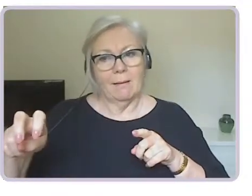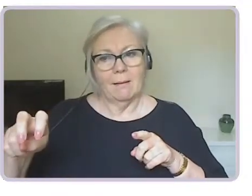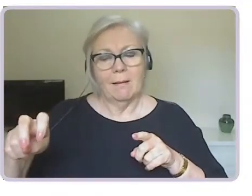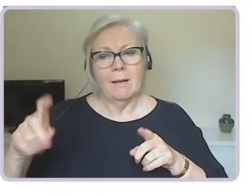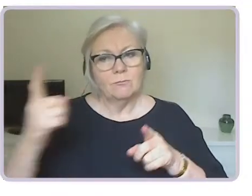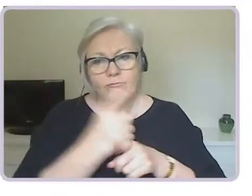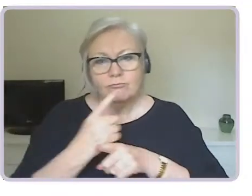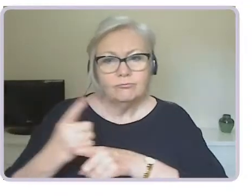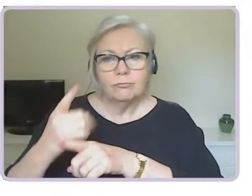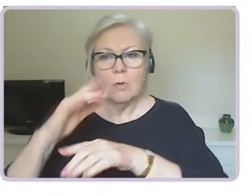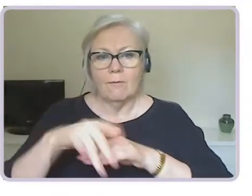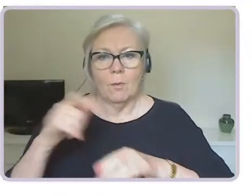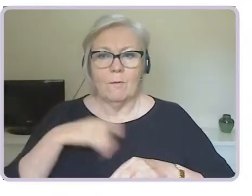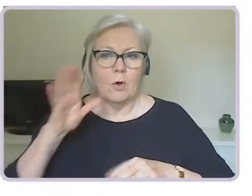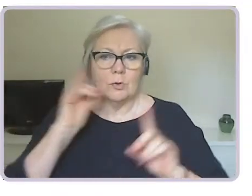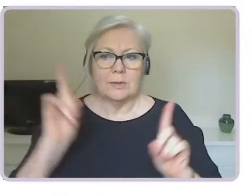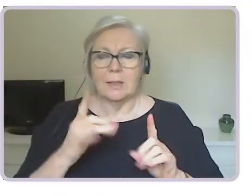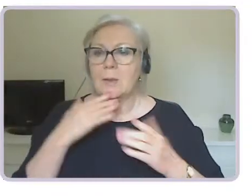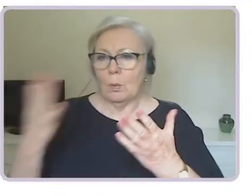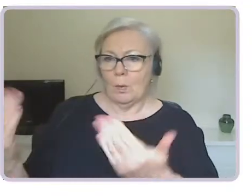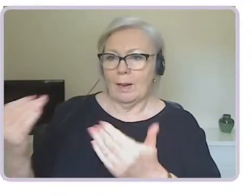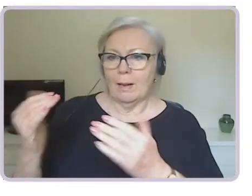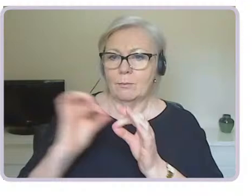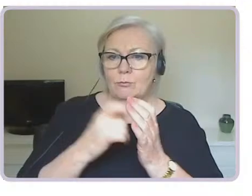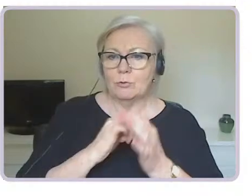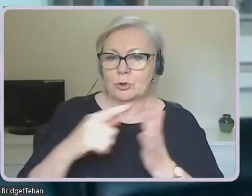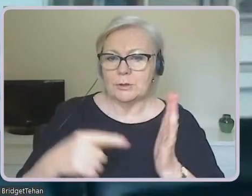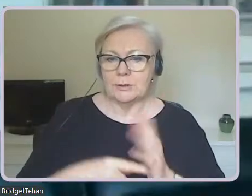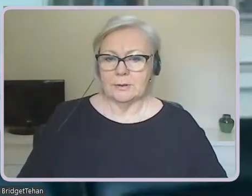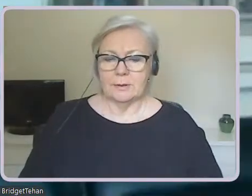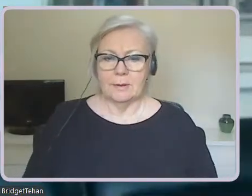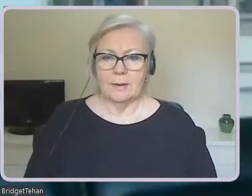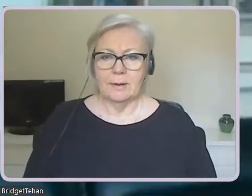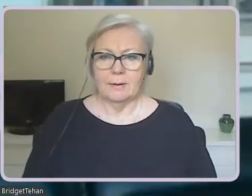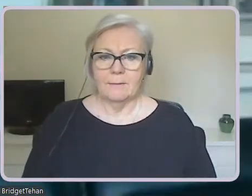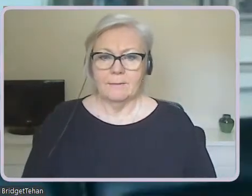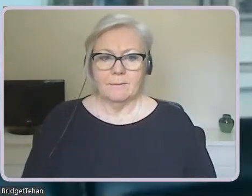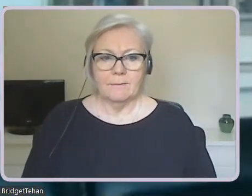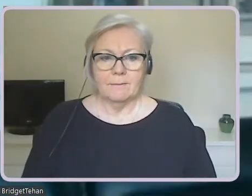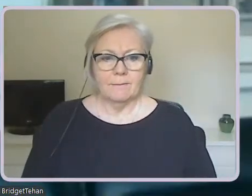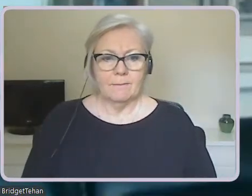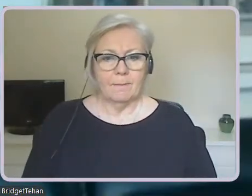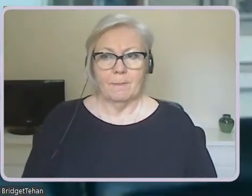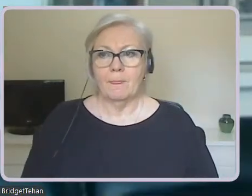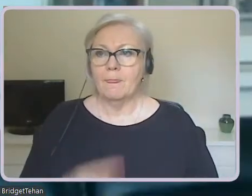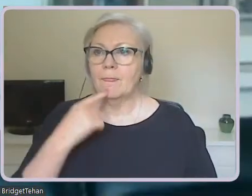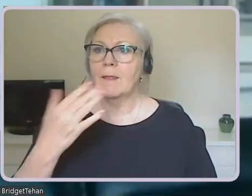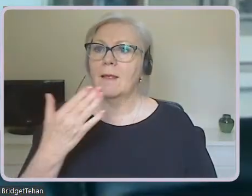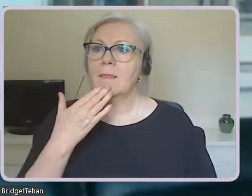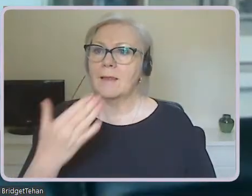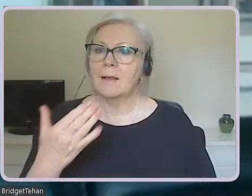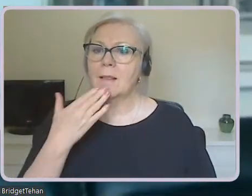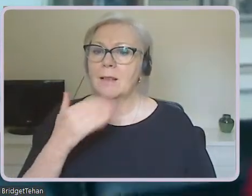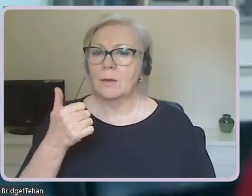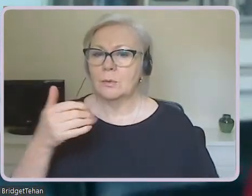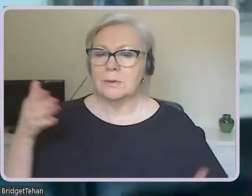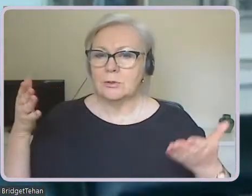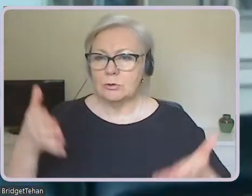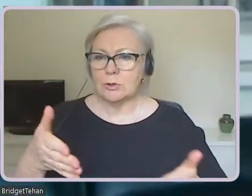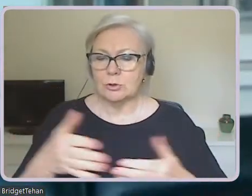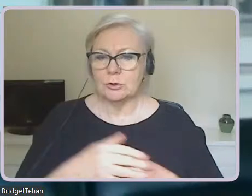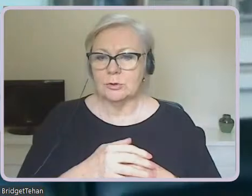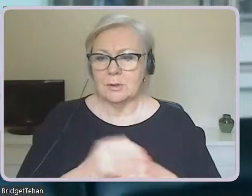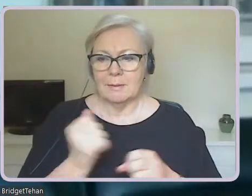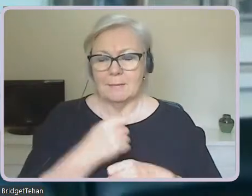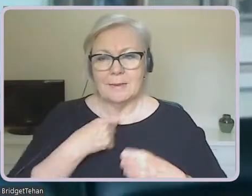heard today. Welcome, Bridget. Thank you, Melissa. Thank you for that lovely introduction. It's made me